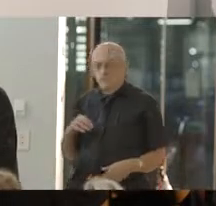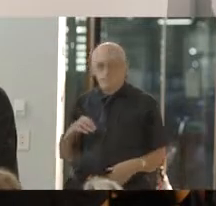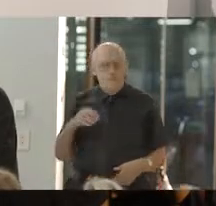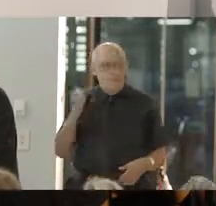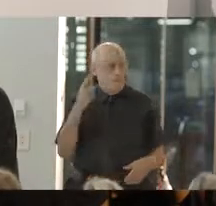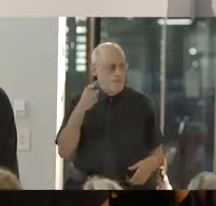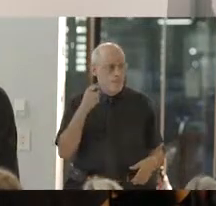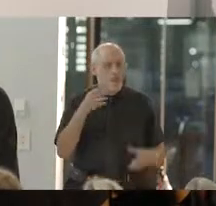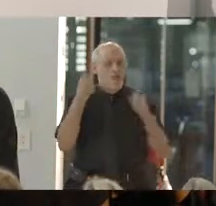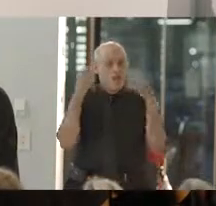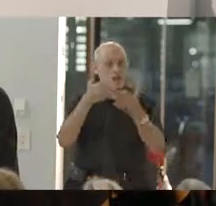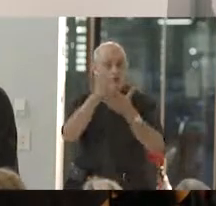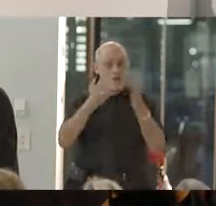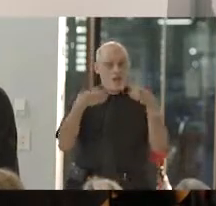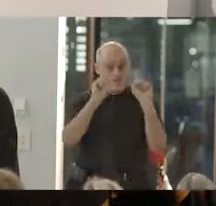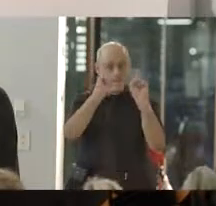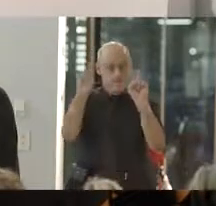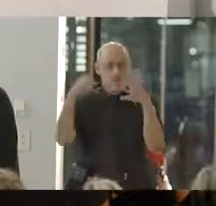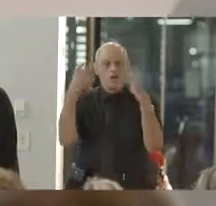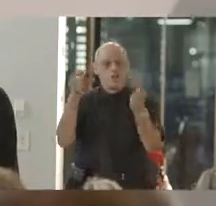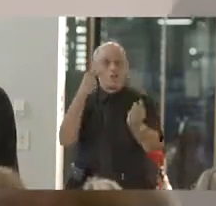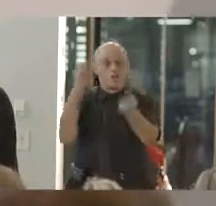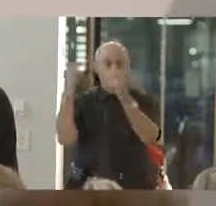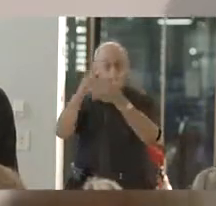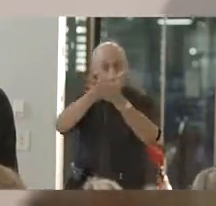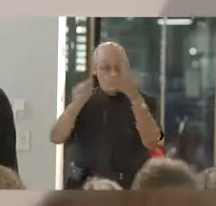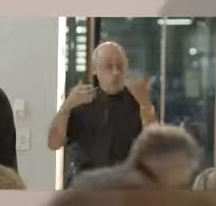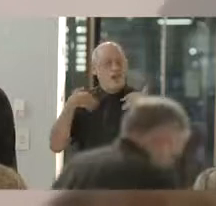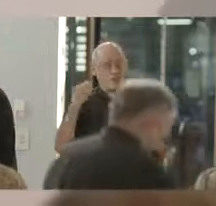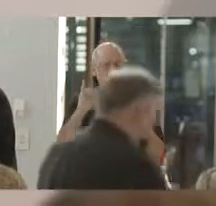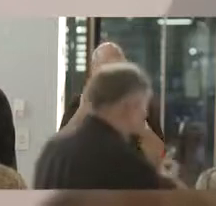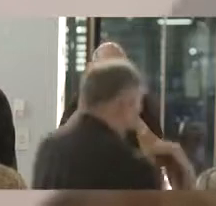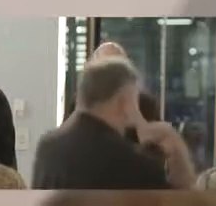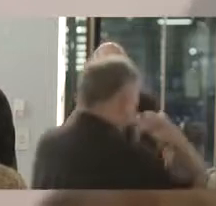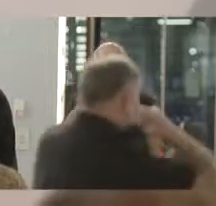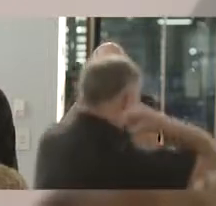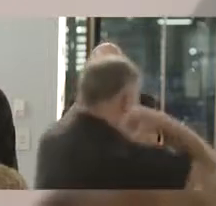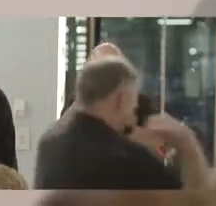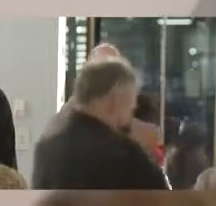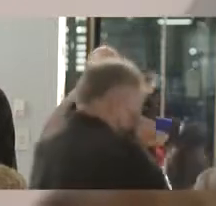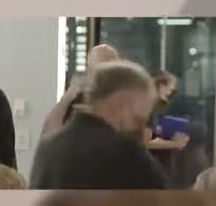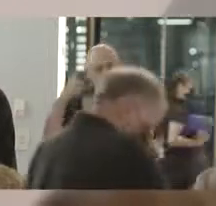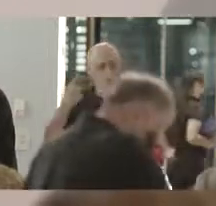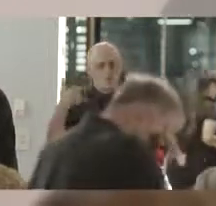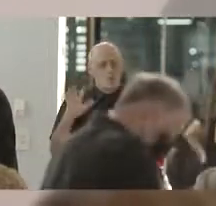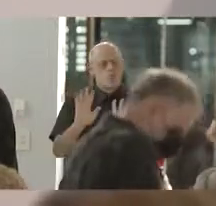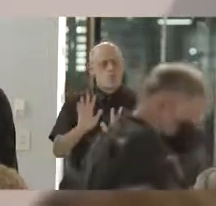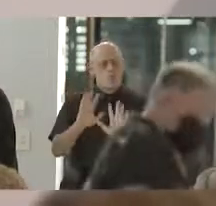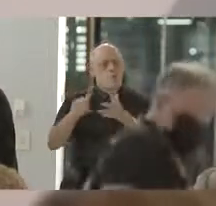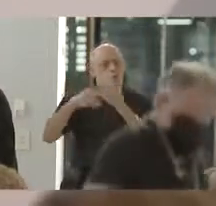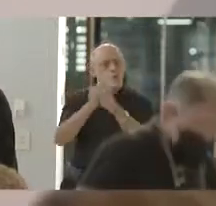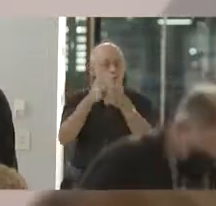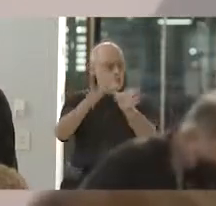yeah, there's a lot of art here. There's a lot of memorials. I won't hit on every single one of them, but I'll just start